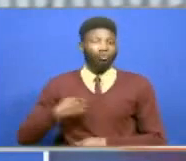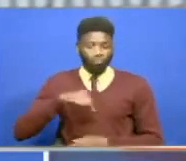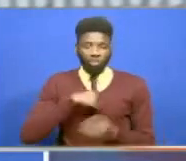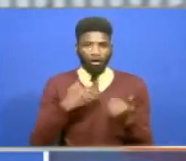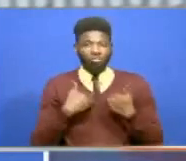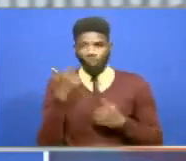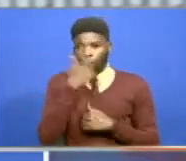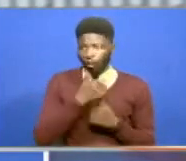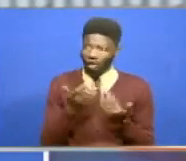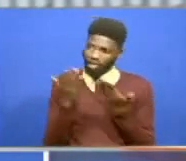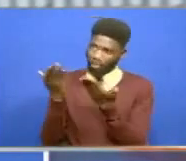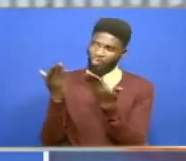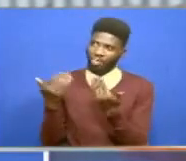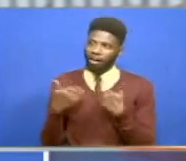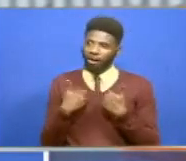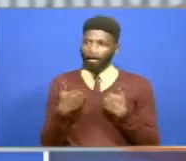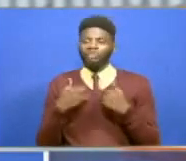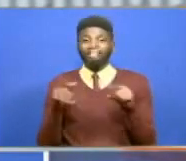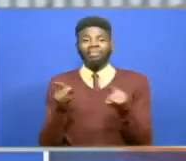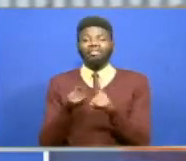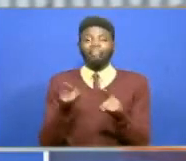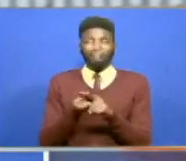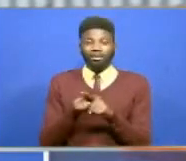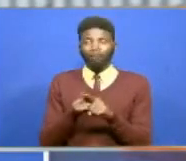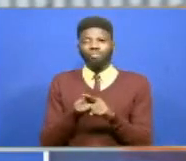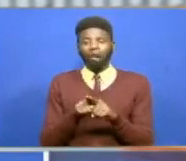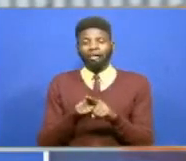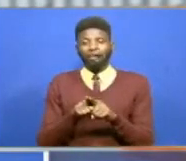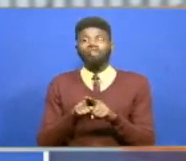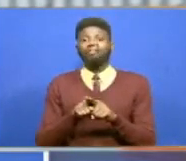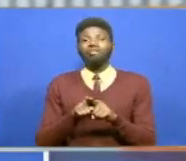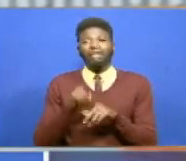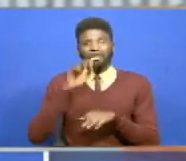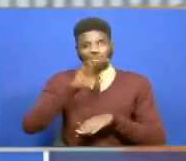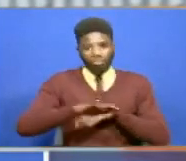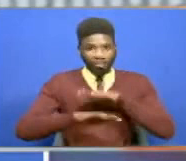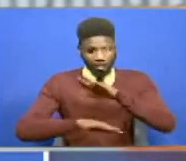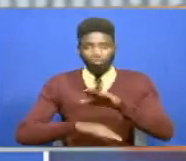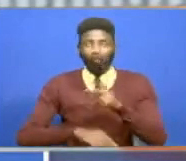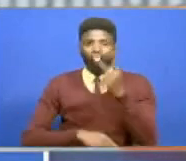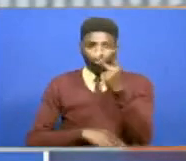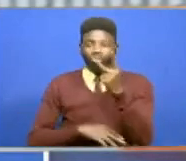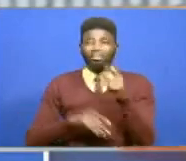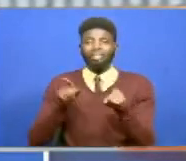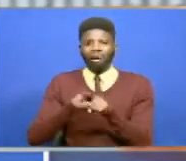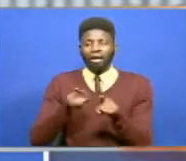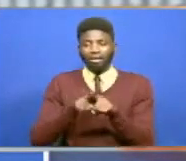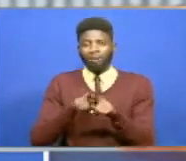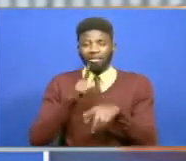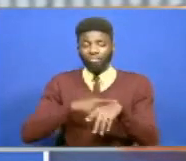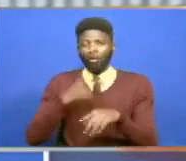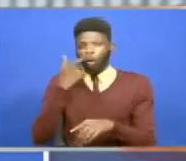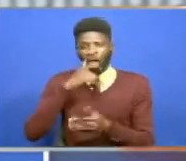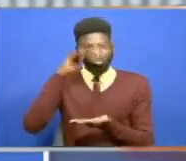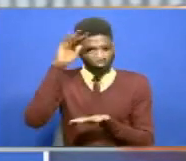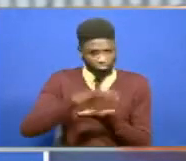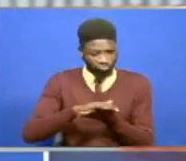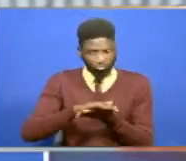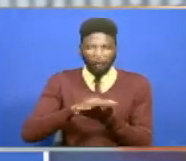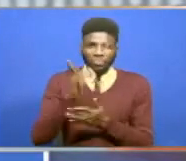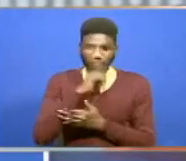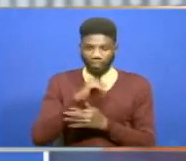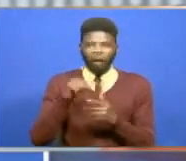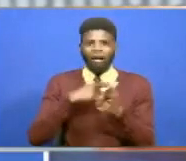presses, which do that in two stages. After pressing the oil, we take it through oil